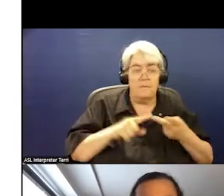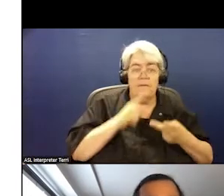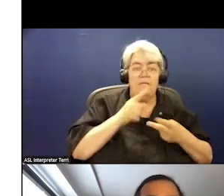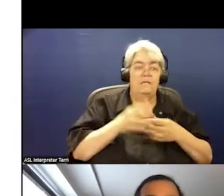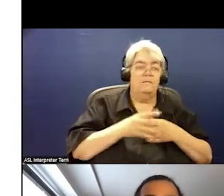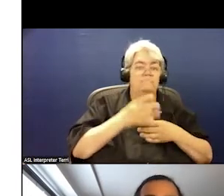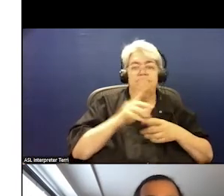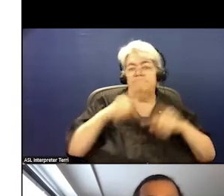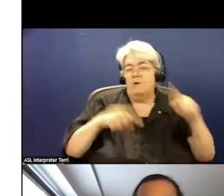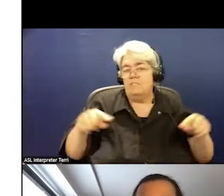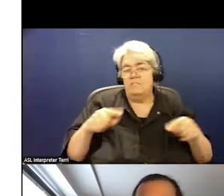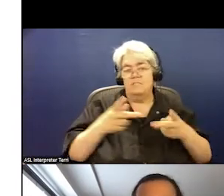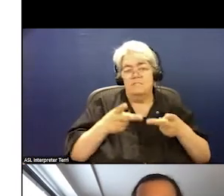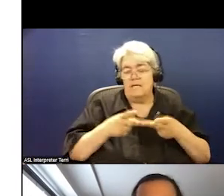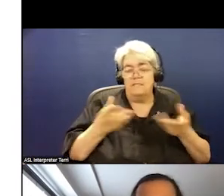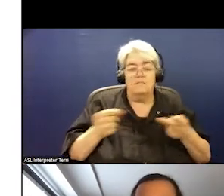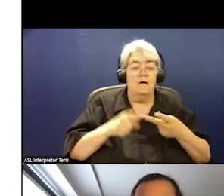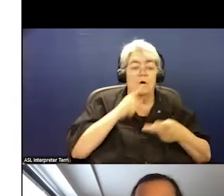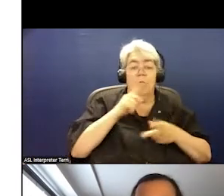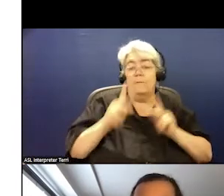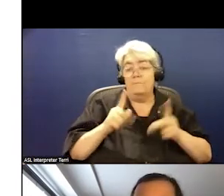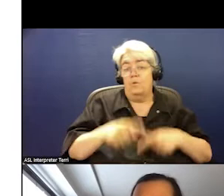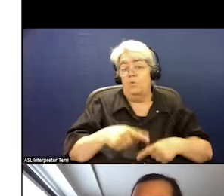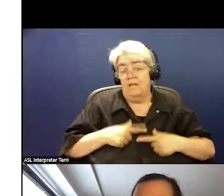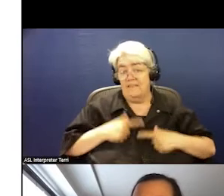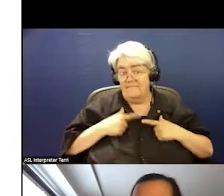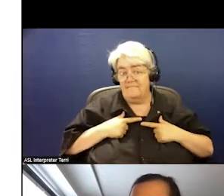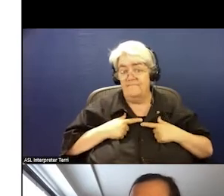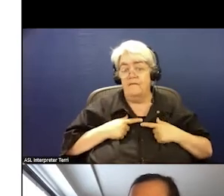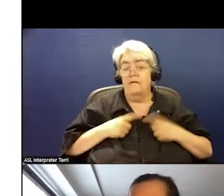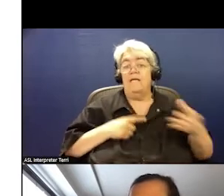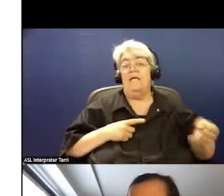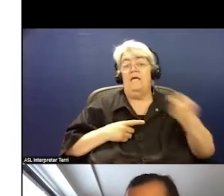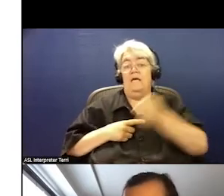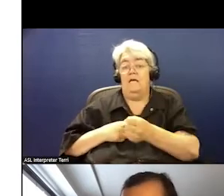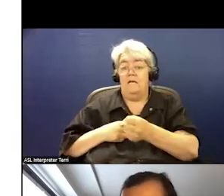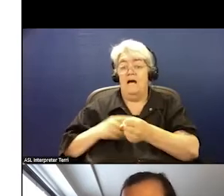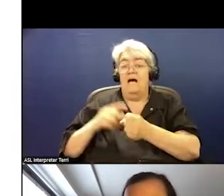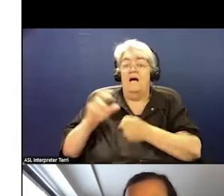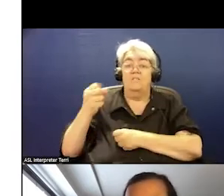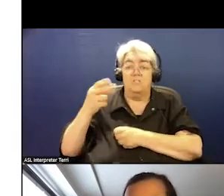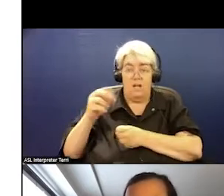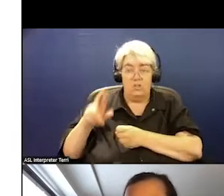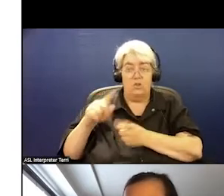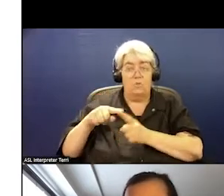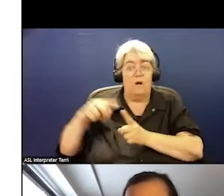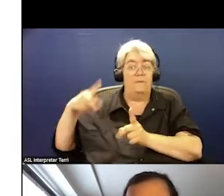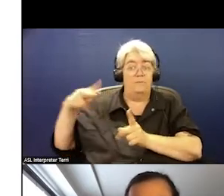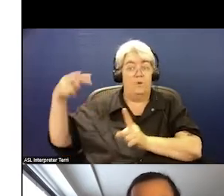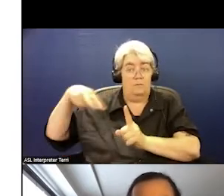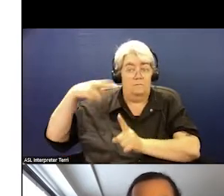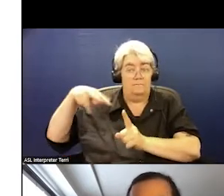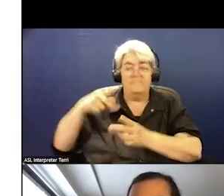different settings. It includes people who are living in a supervised, publicly or privately operated shelter, or temporary